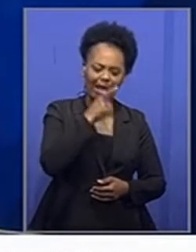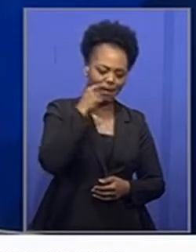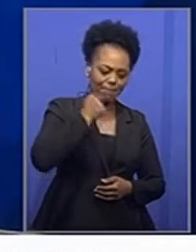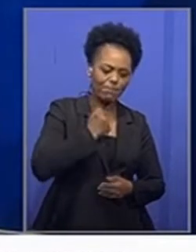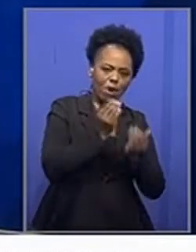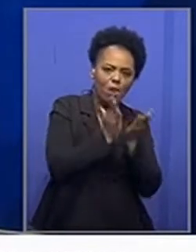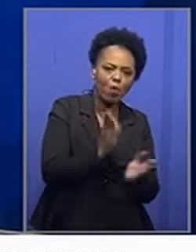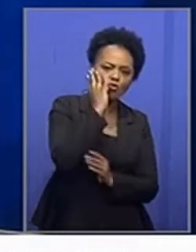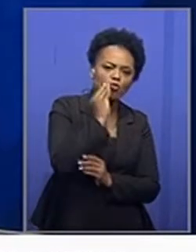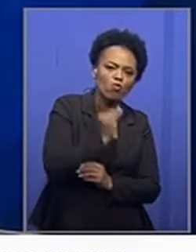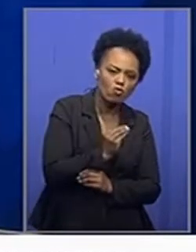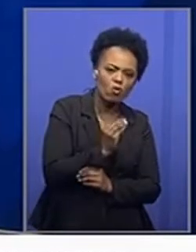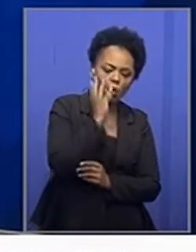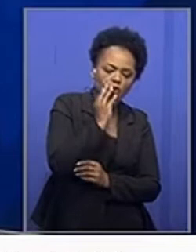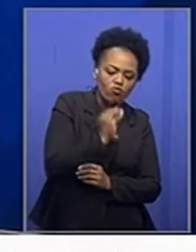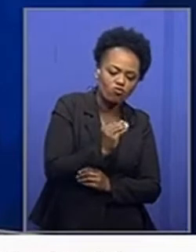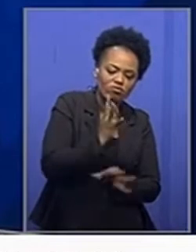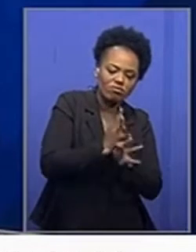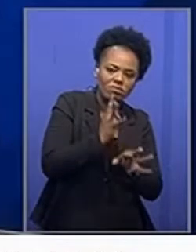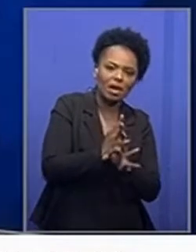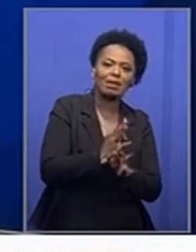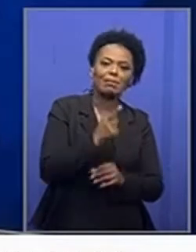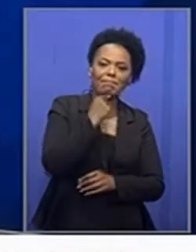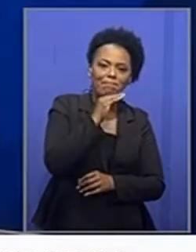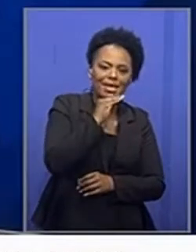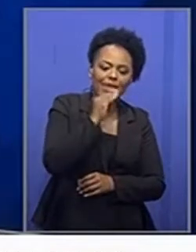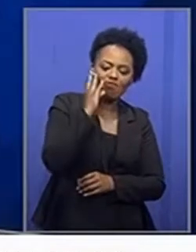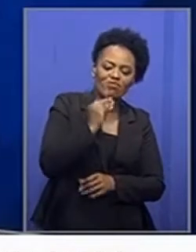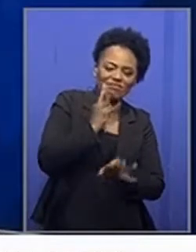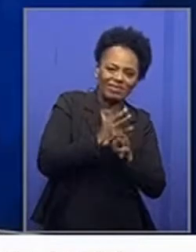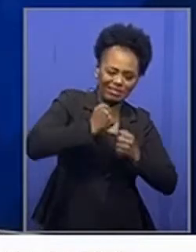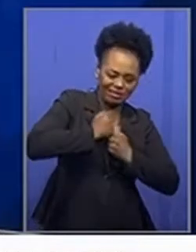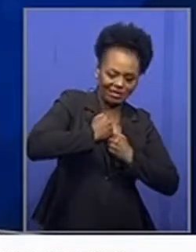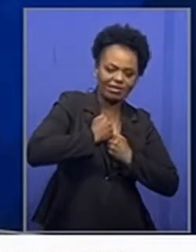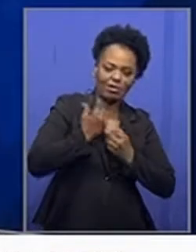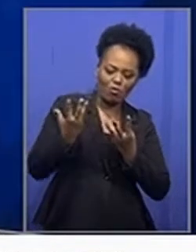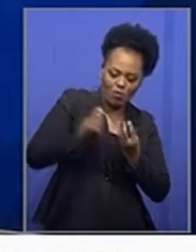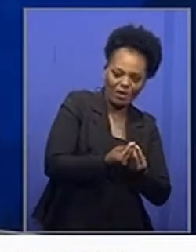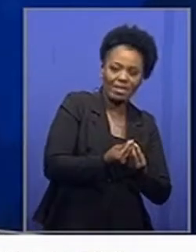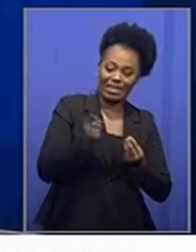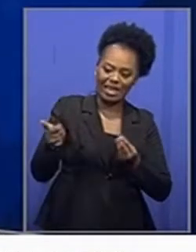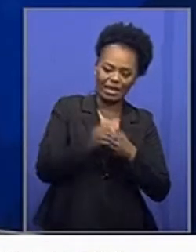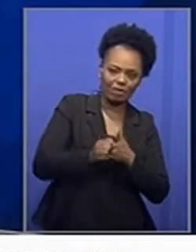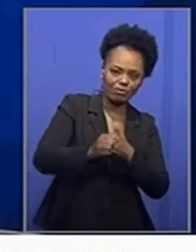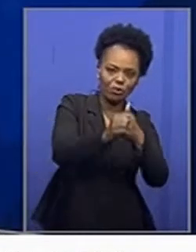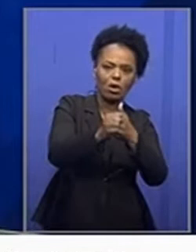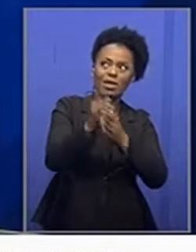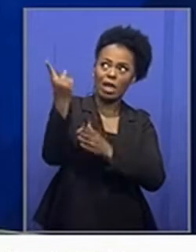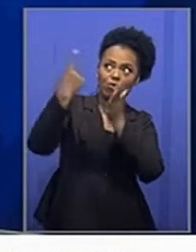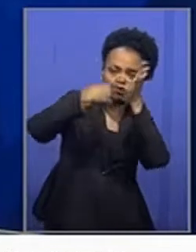kena eleng gore wa etela pili ki my grandfather paternal side. Oh,